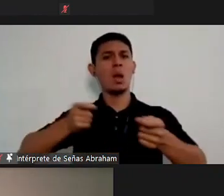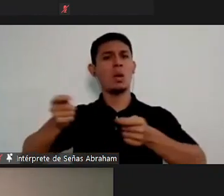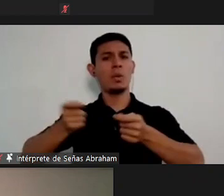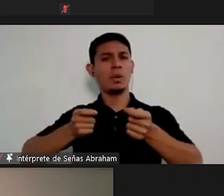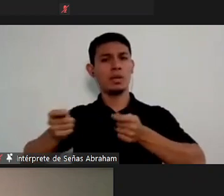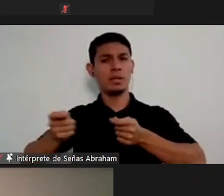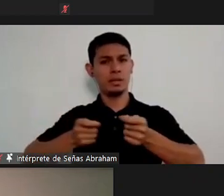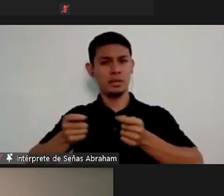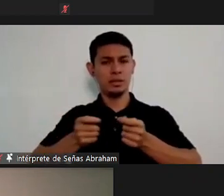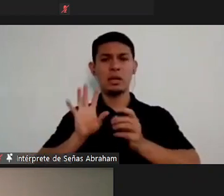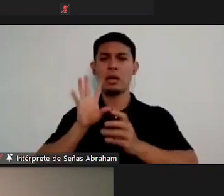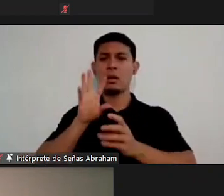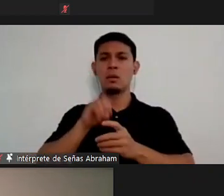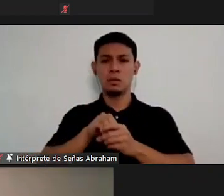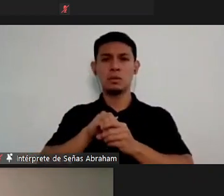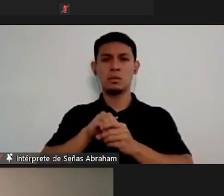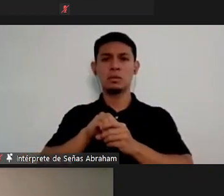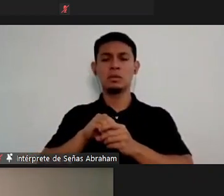is